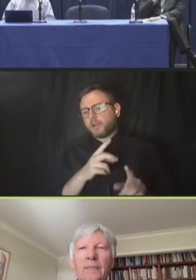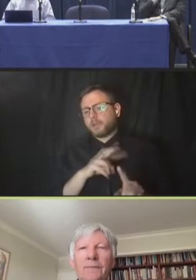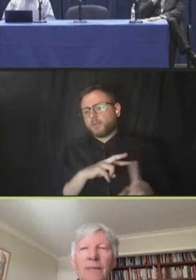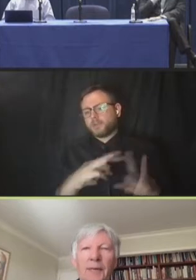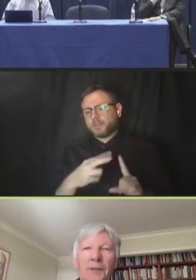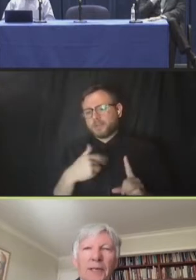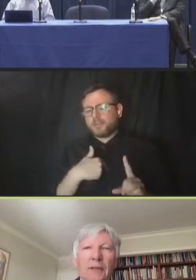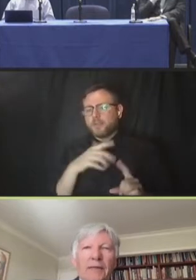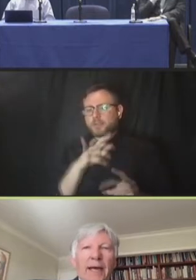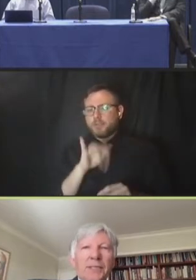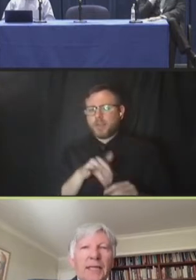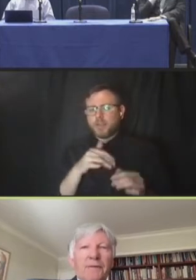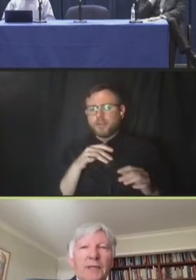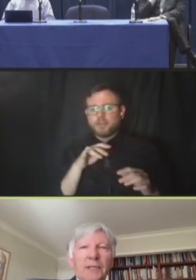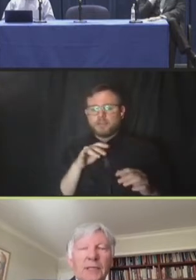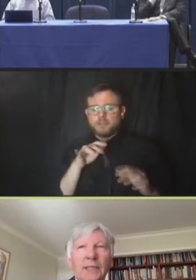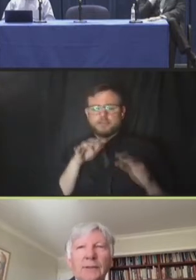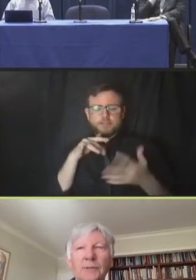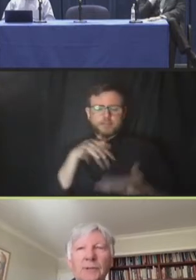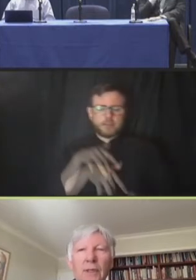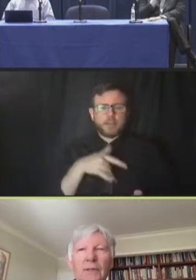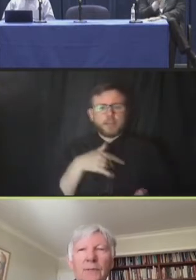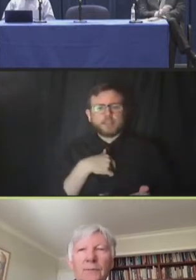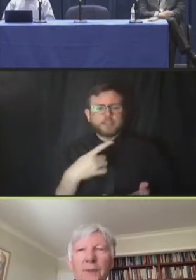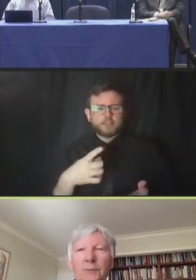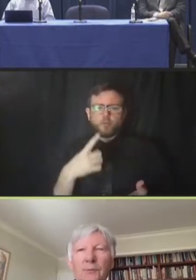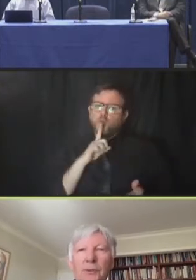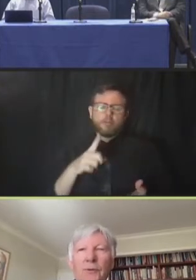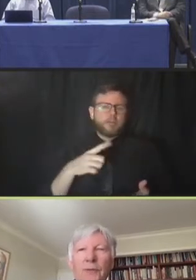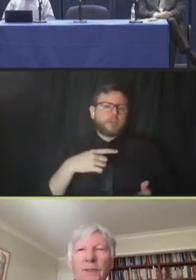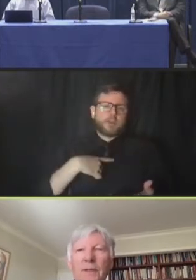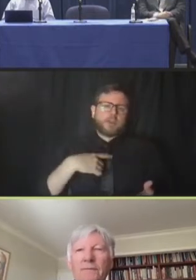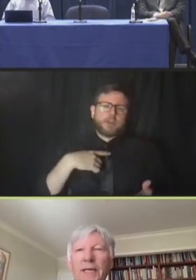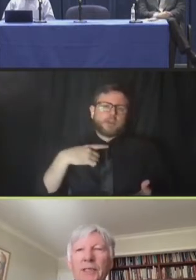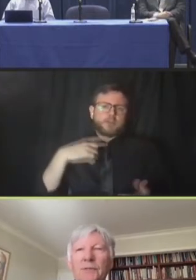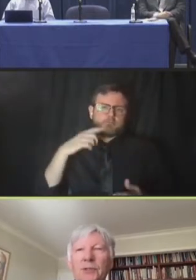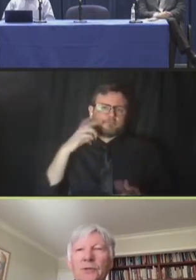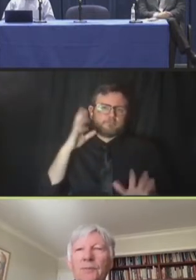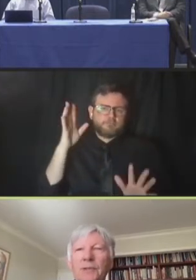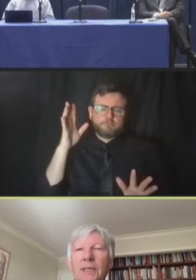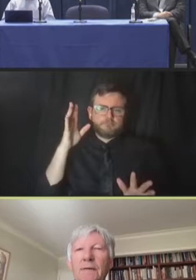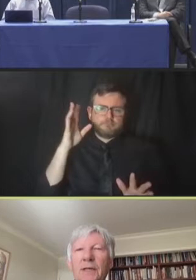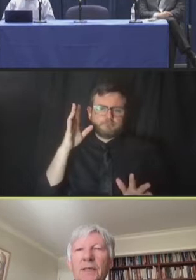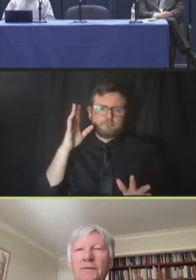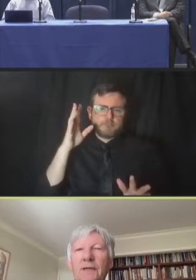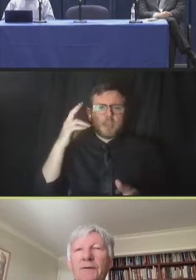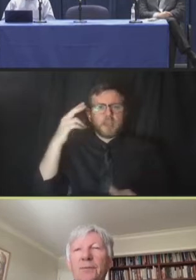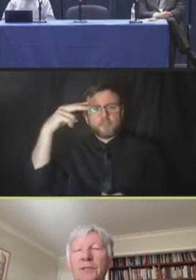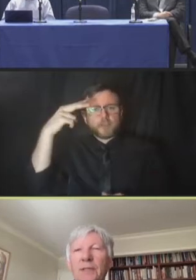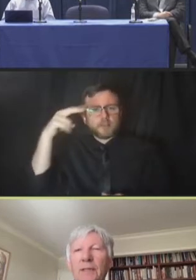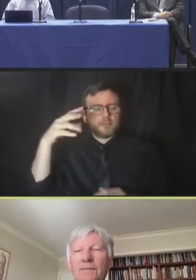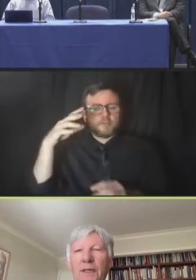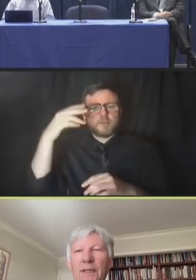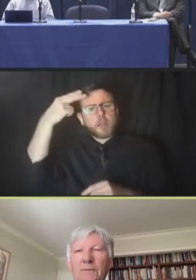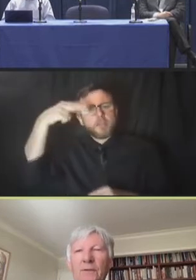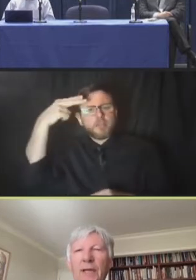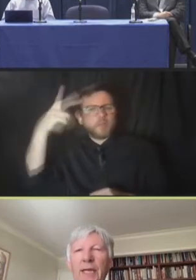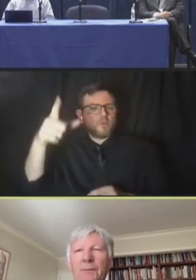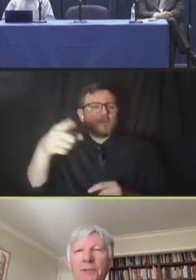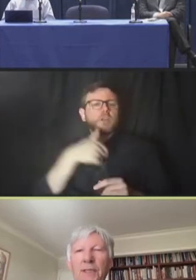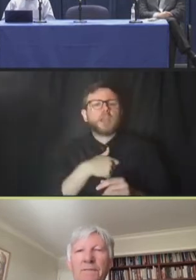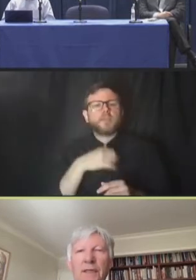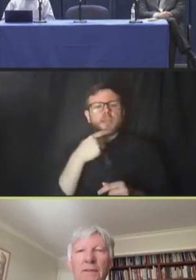varied hypothetical vaccine efficacy. It was, people were told that a vaccine was 30% effective, 70% effective,